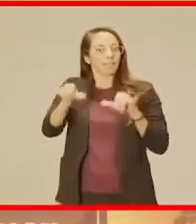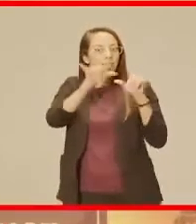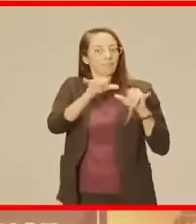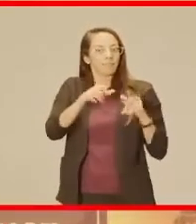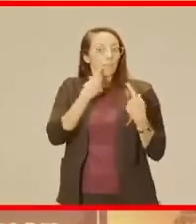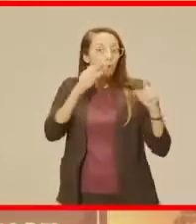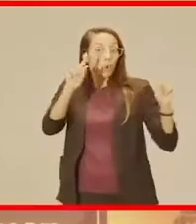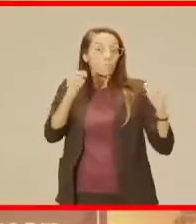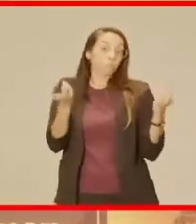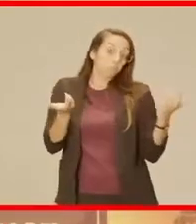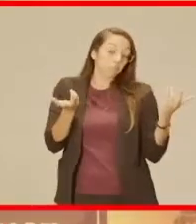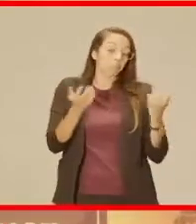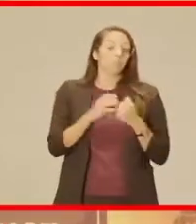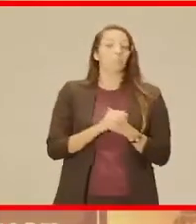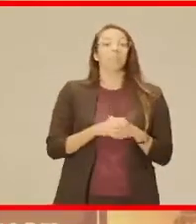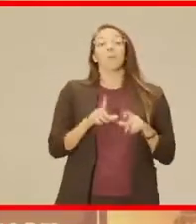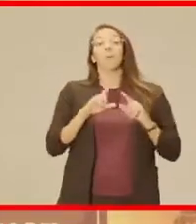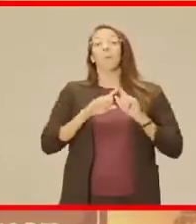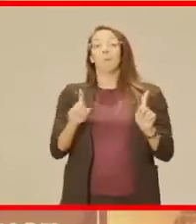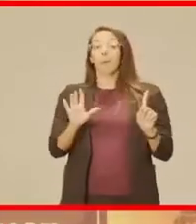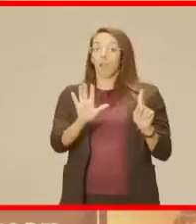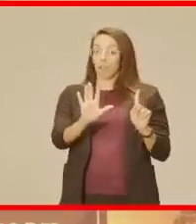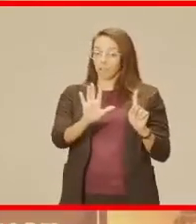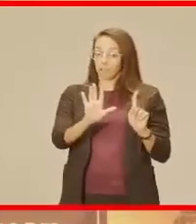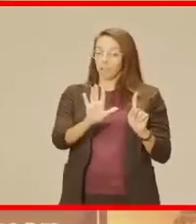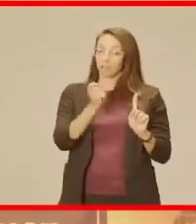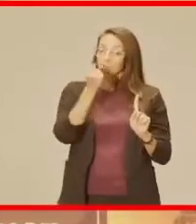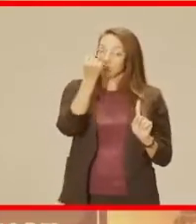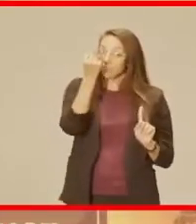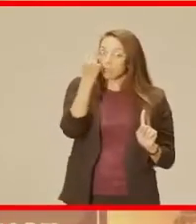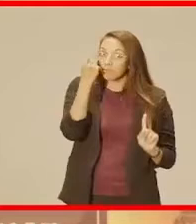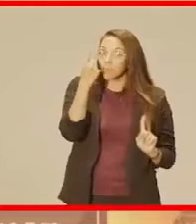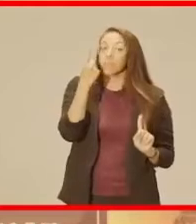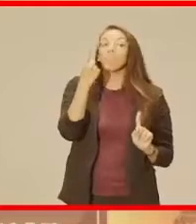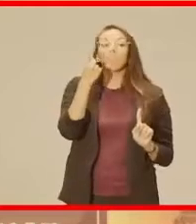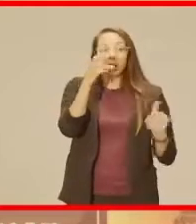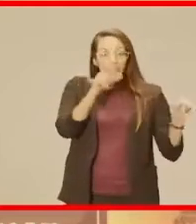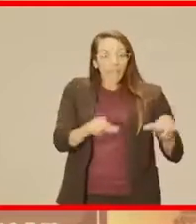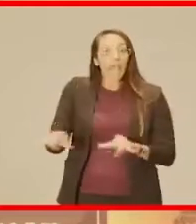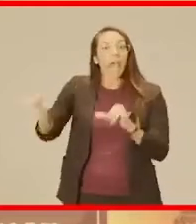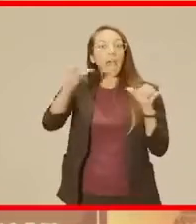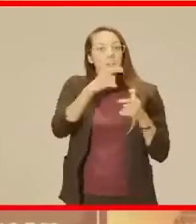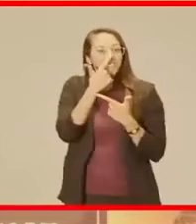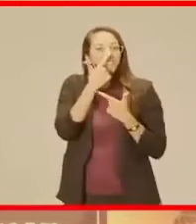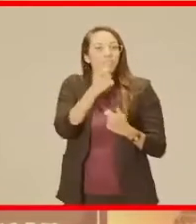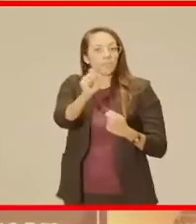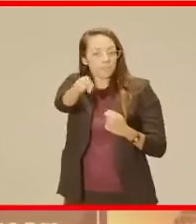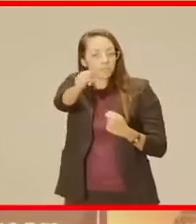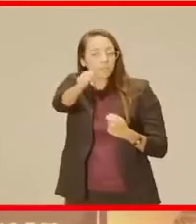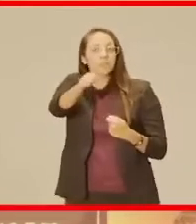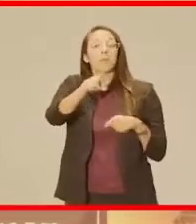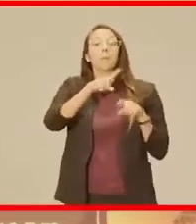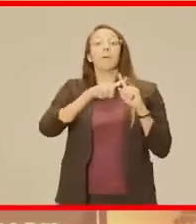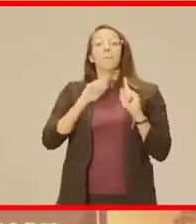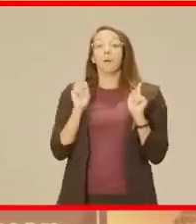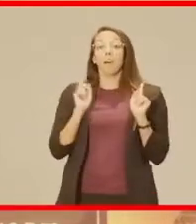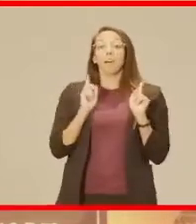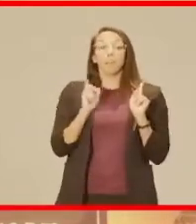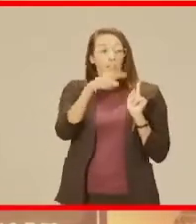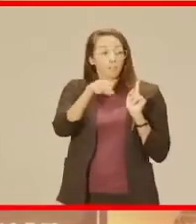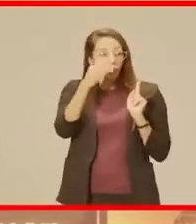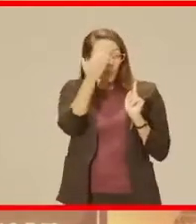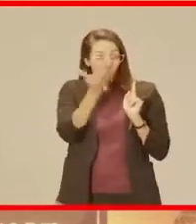Meanwhile, though, anime is still a very common interest, and, in fact,